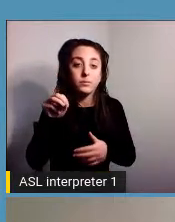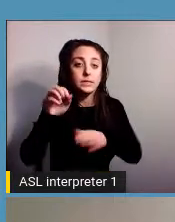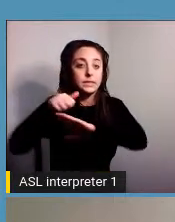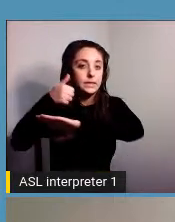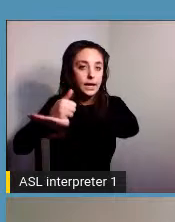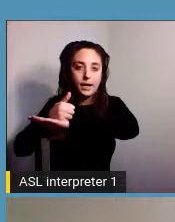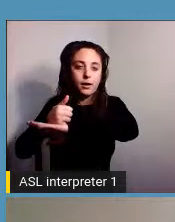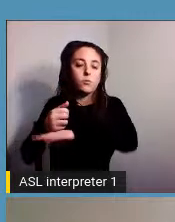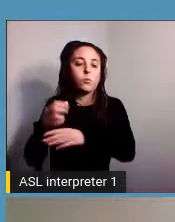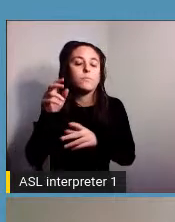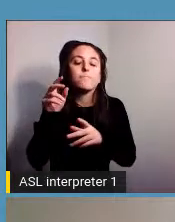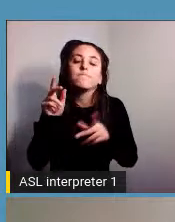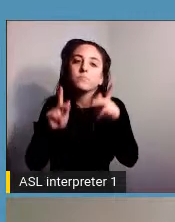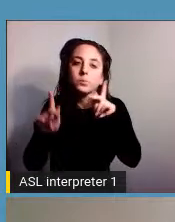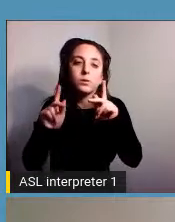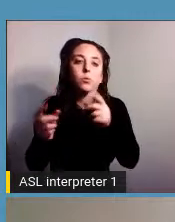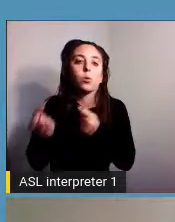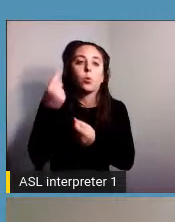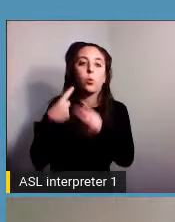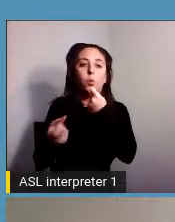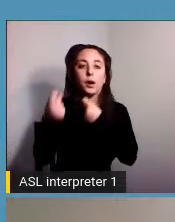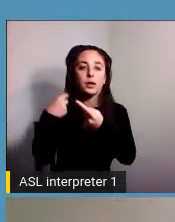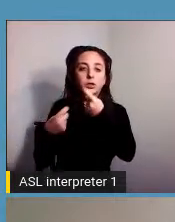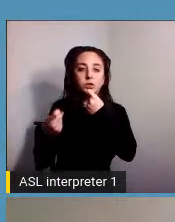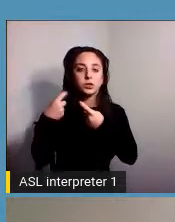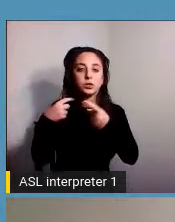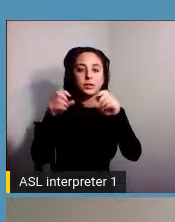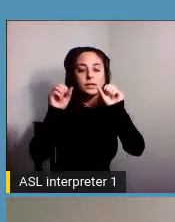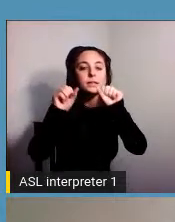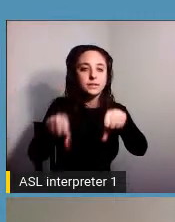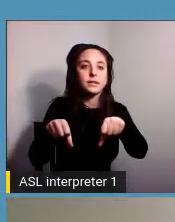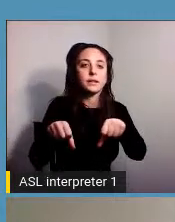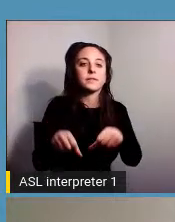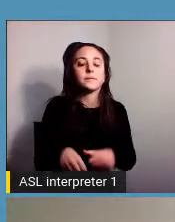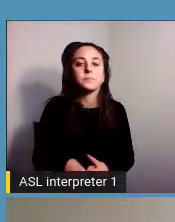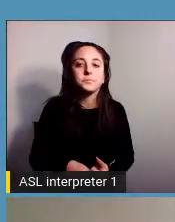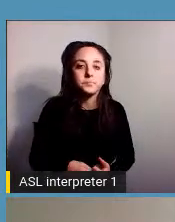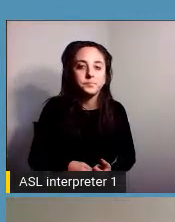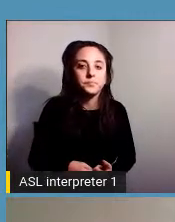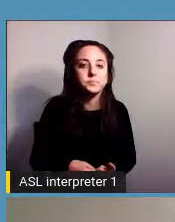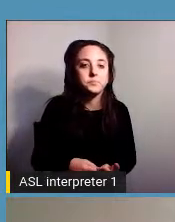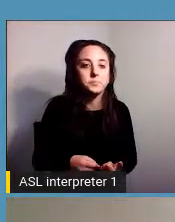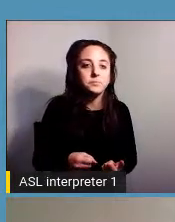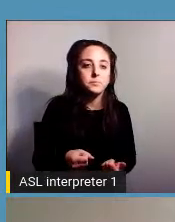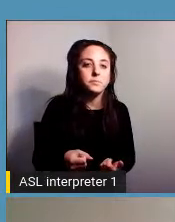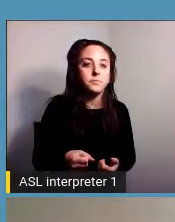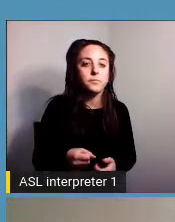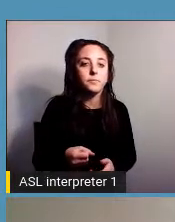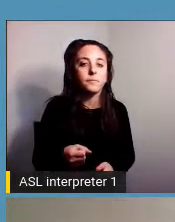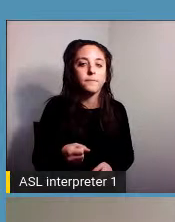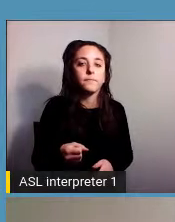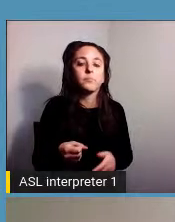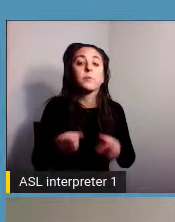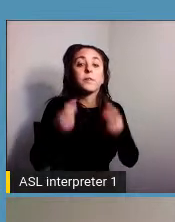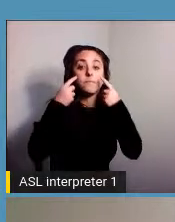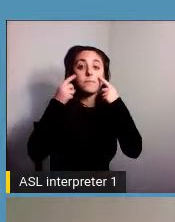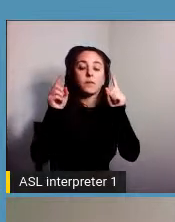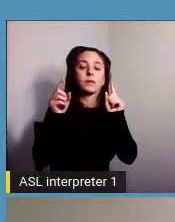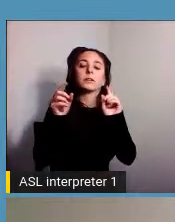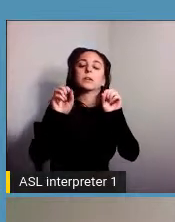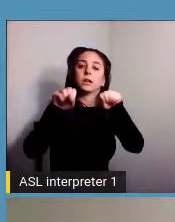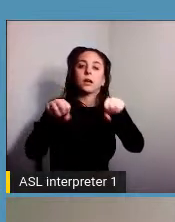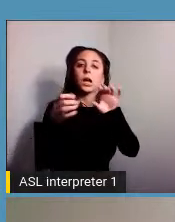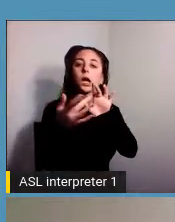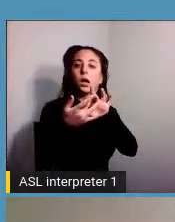place to go if the original materials don't get you far enough in your work. And finally, here